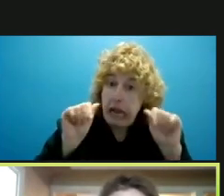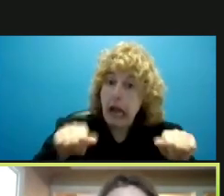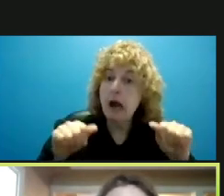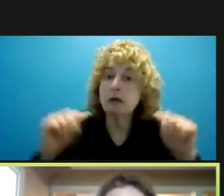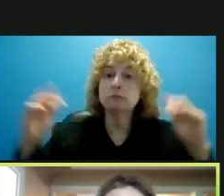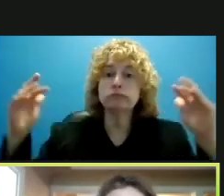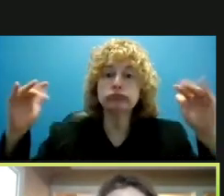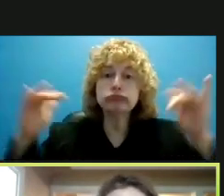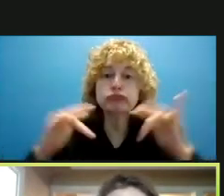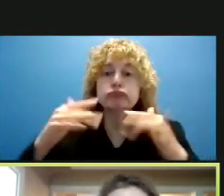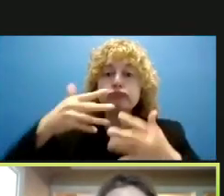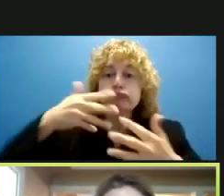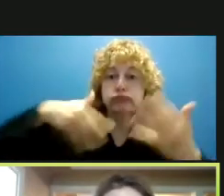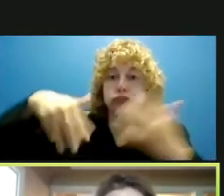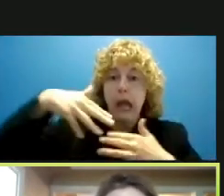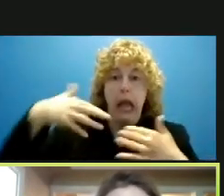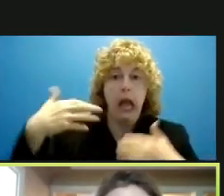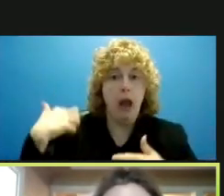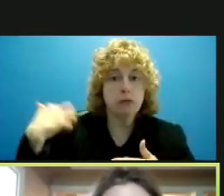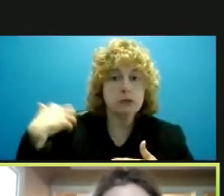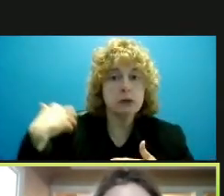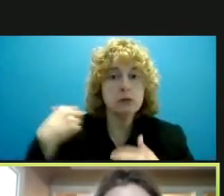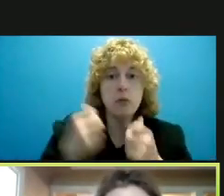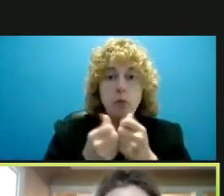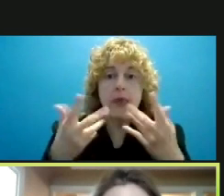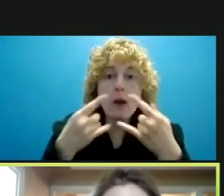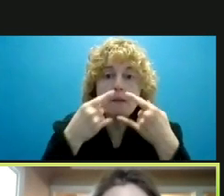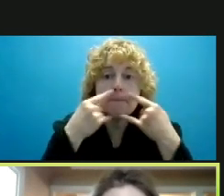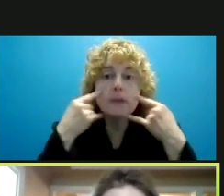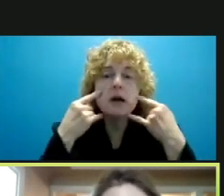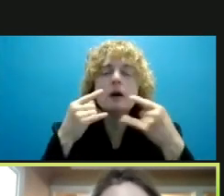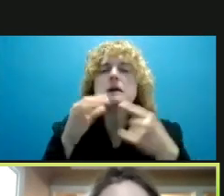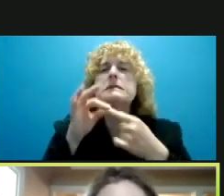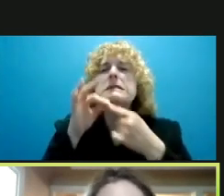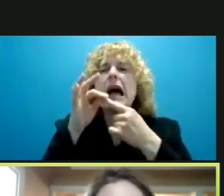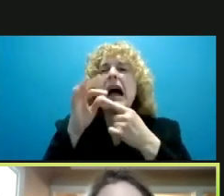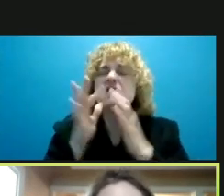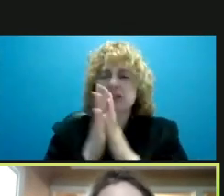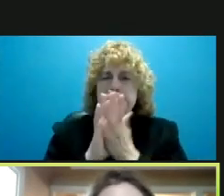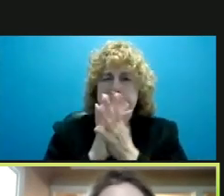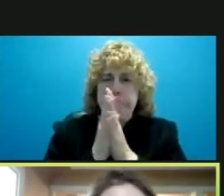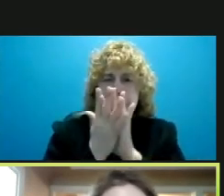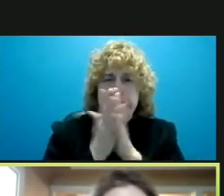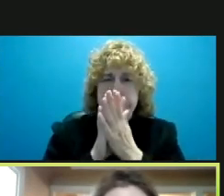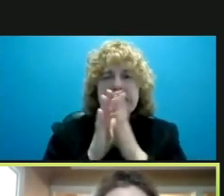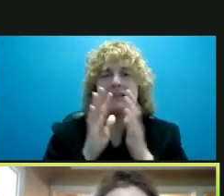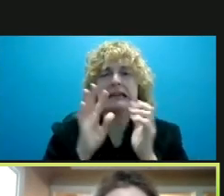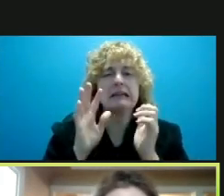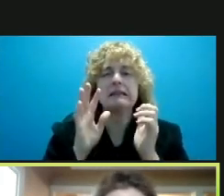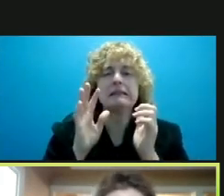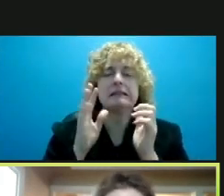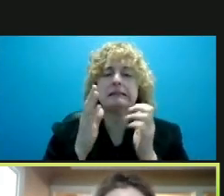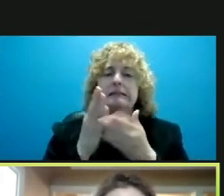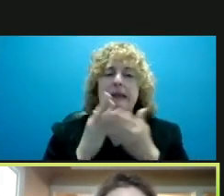without wearing a mask, except in certain crowded settings and venues. So that's new. Next slide, please.